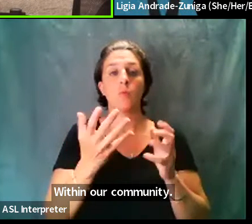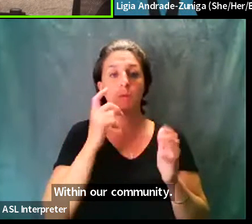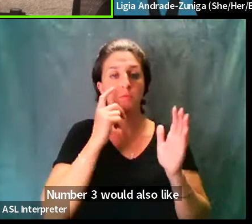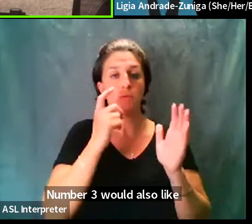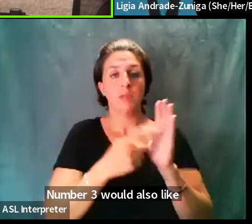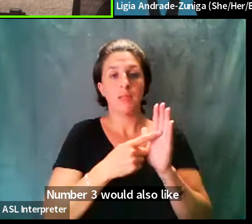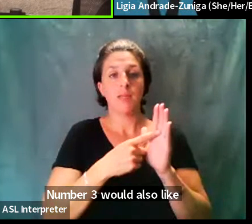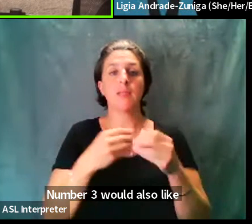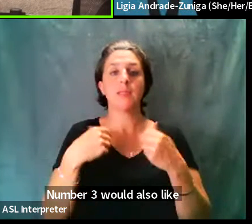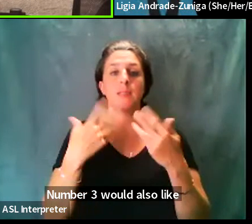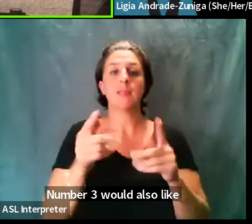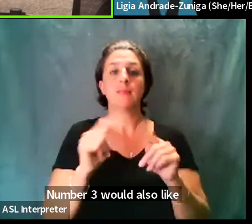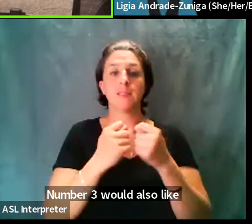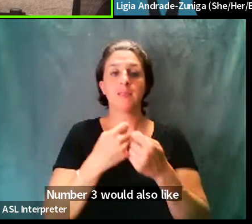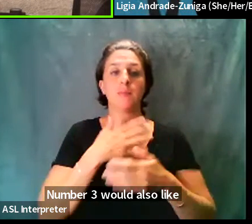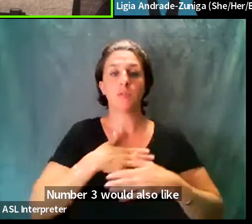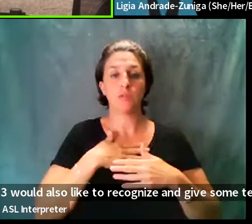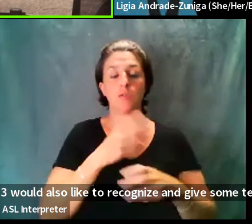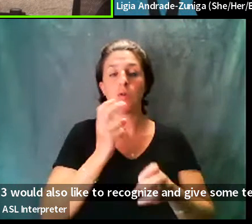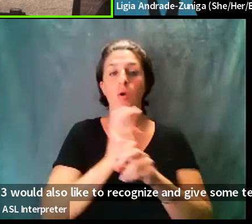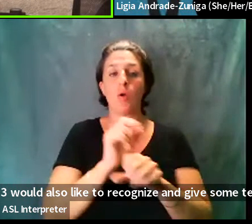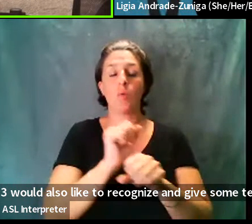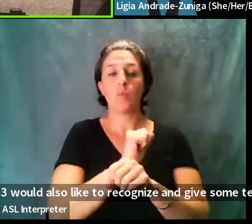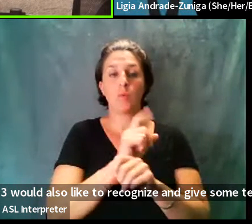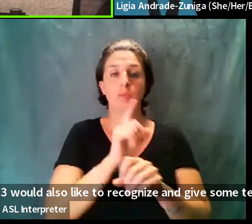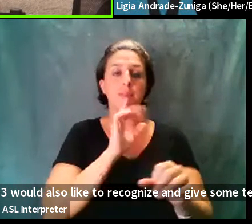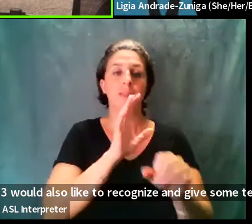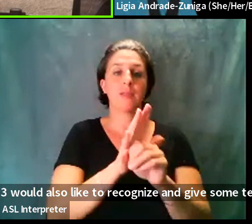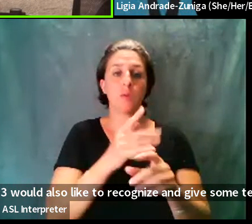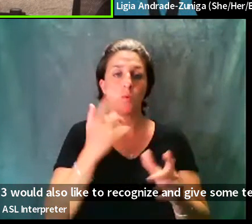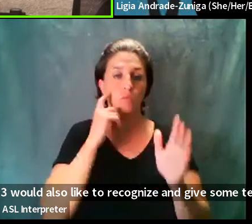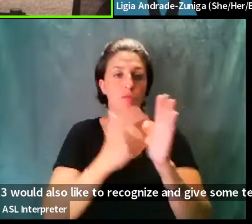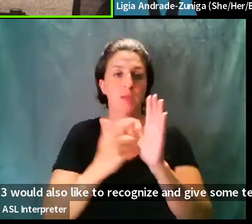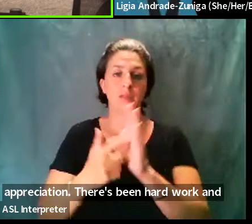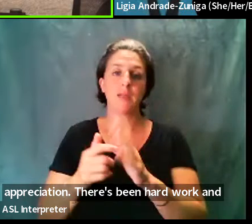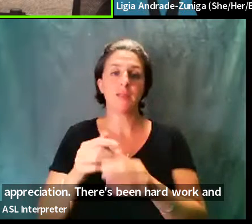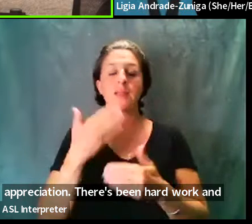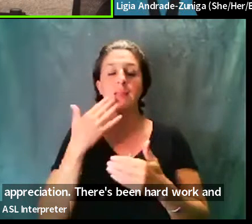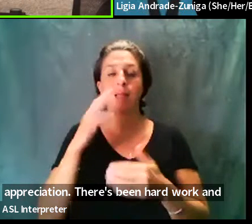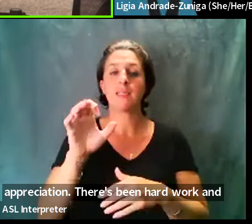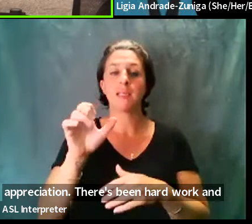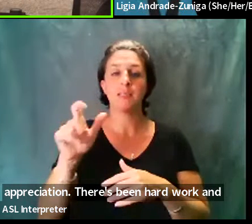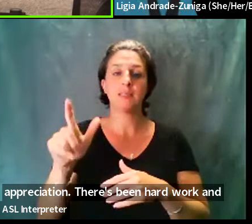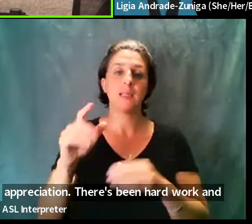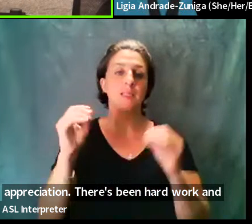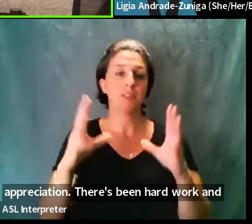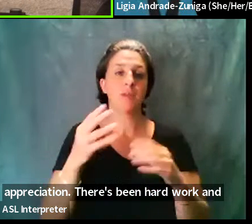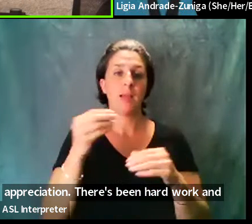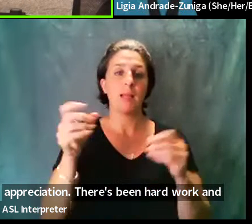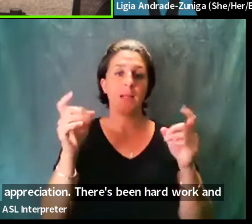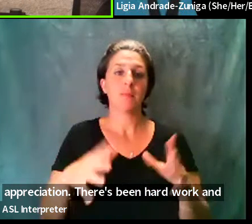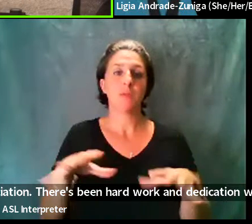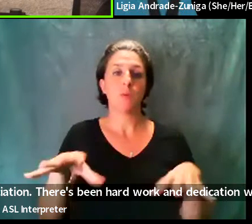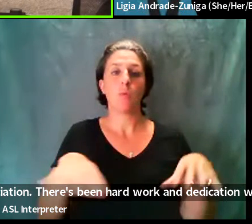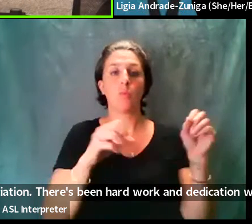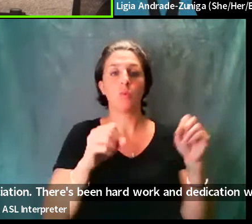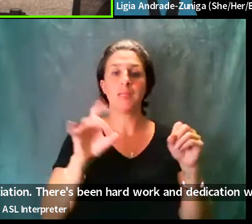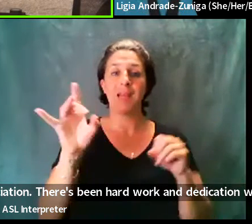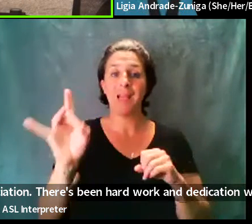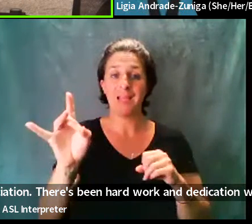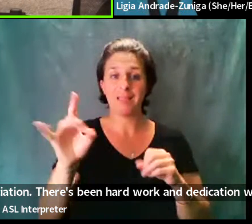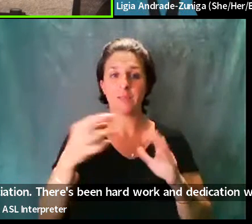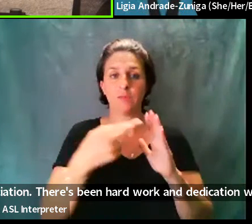team appreciation. There's been hard work and dedication. We want to recognize and thank the ESL teachers and admin for hosting 8 registration